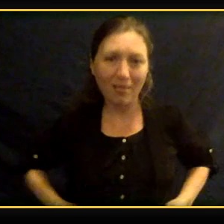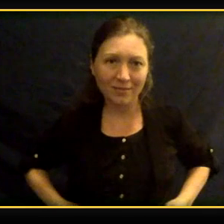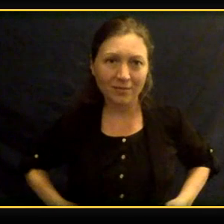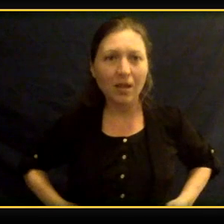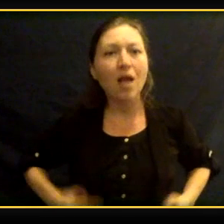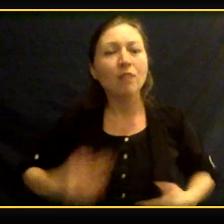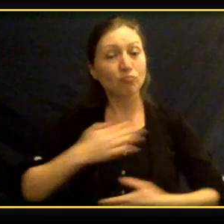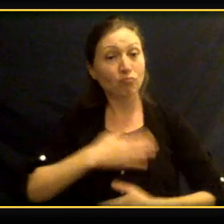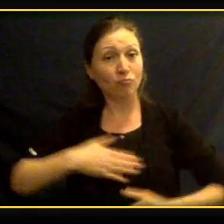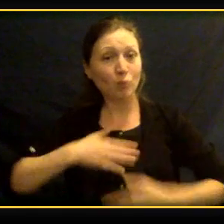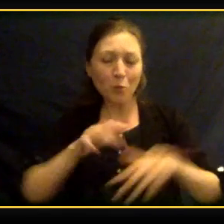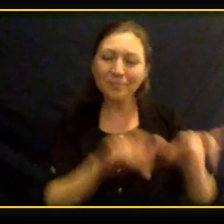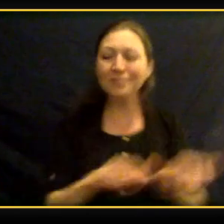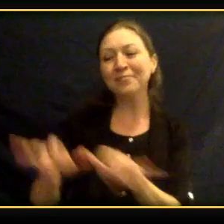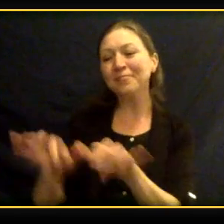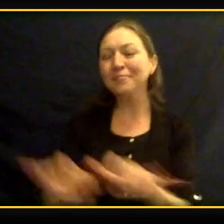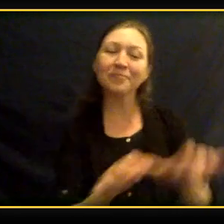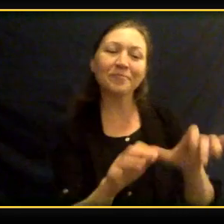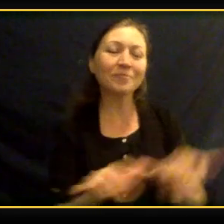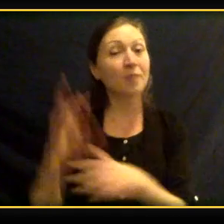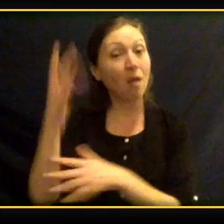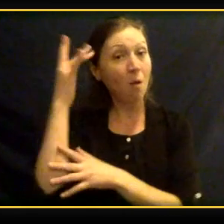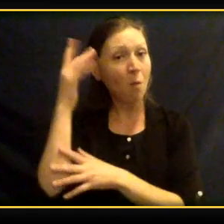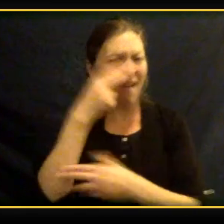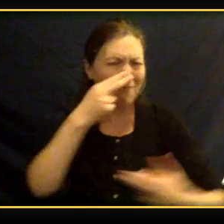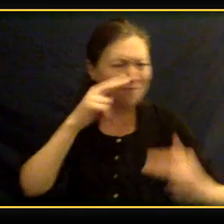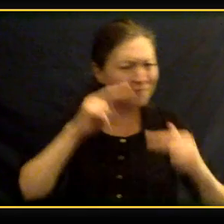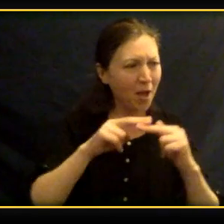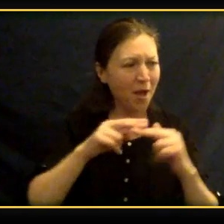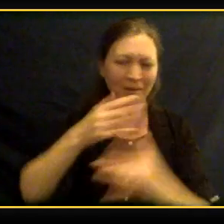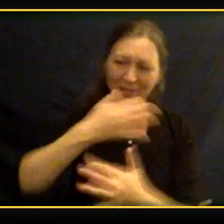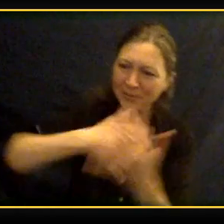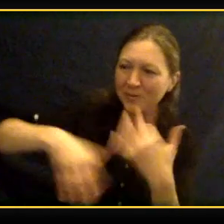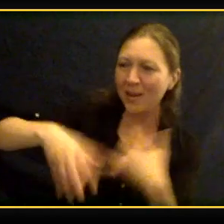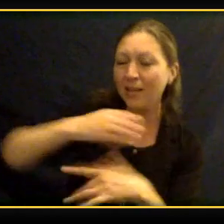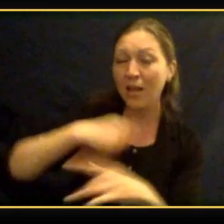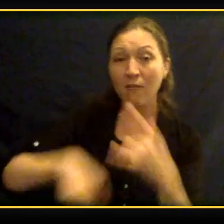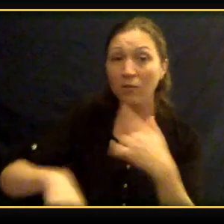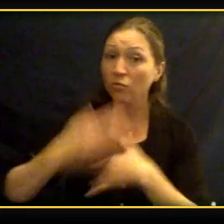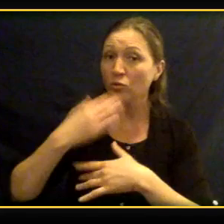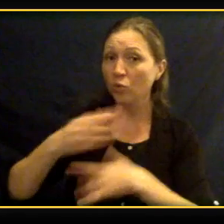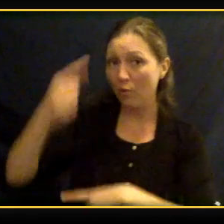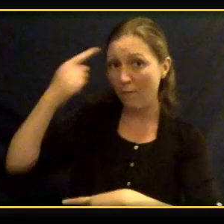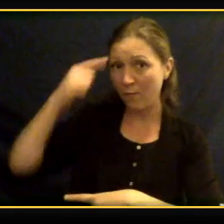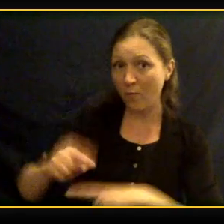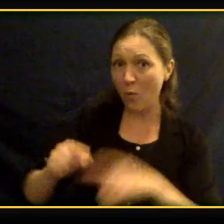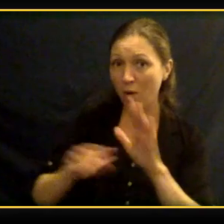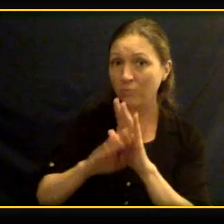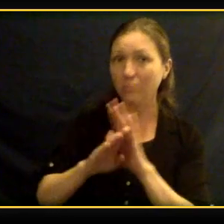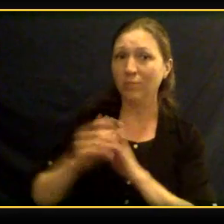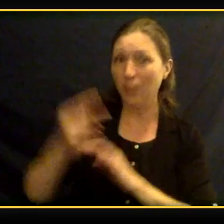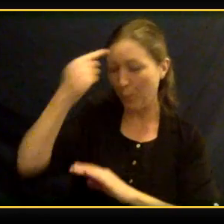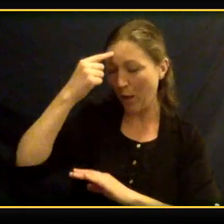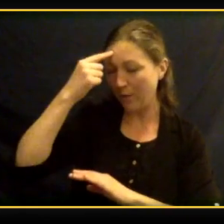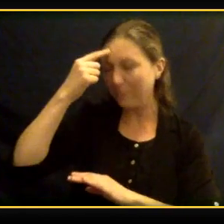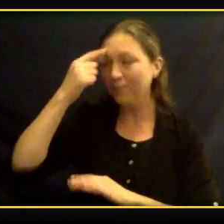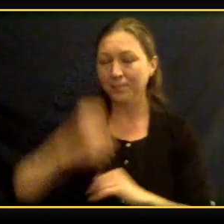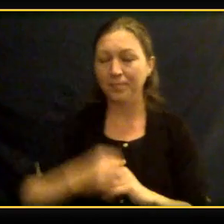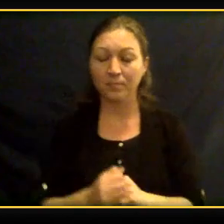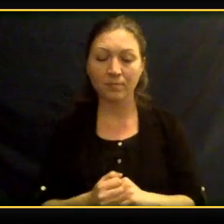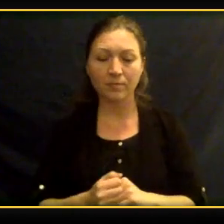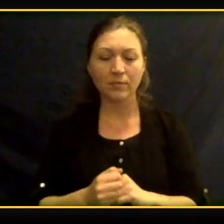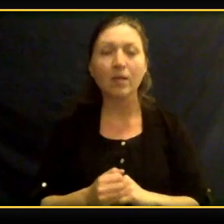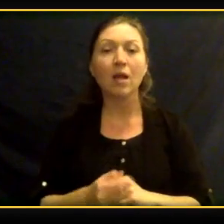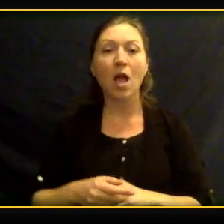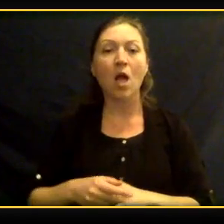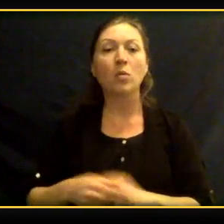it's interactive, and it's great for the brain. I was diagnosed with autism when I was 6 years